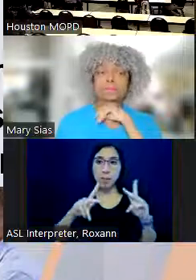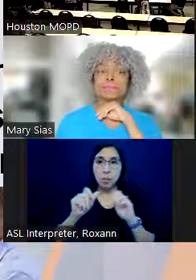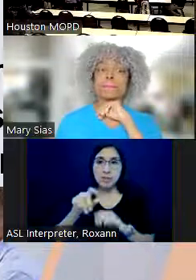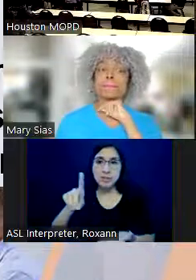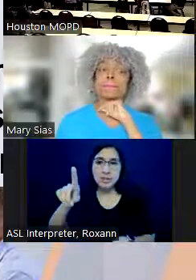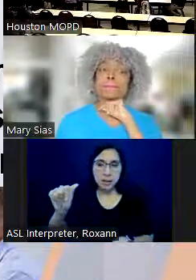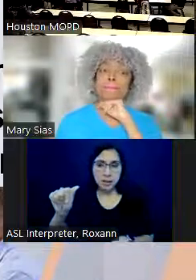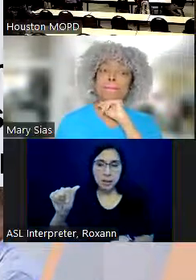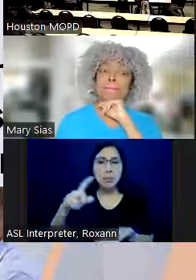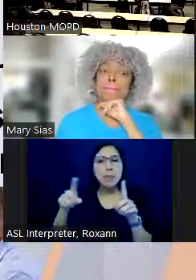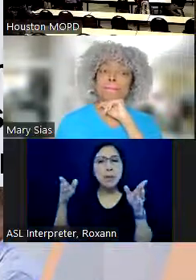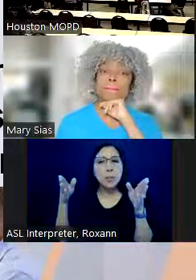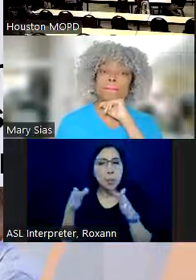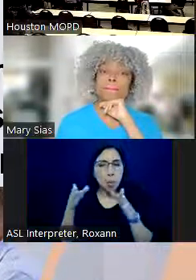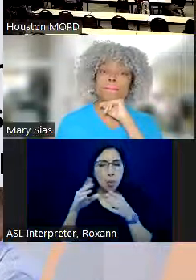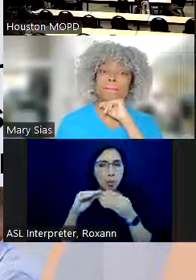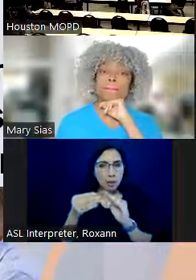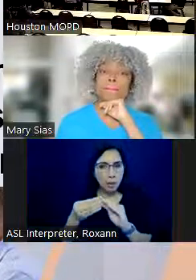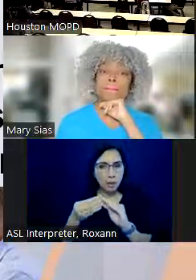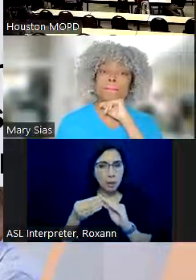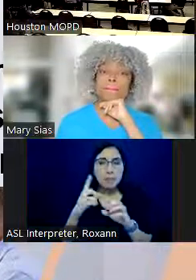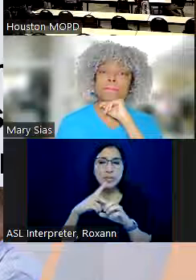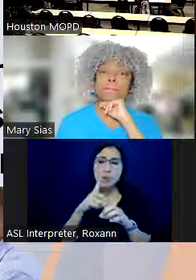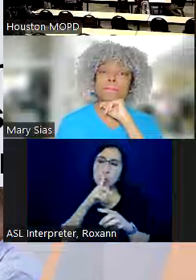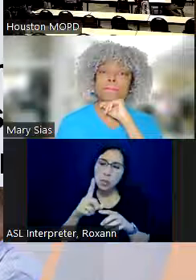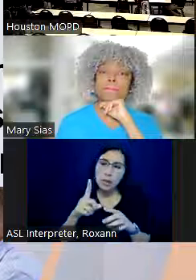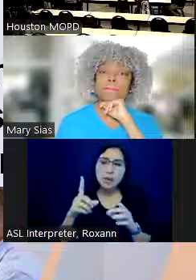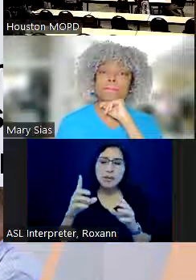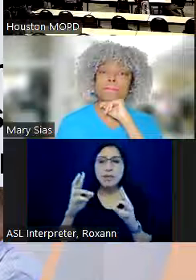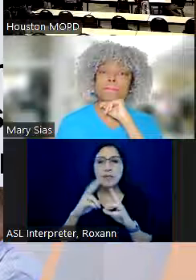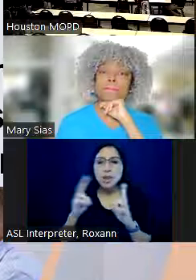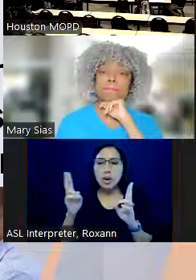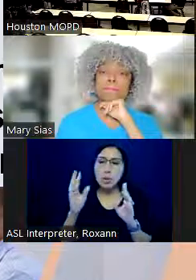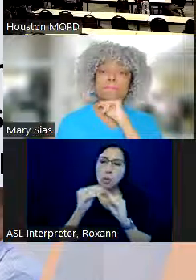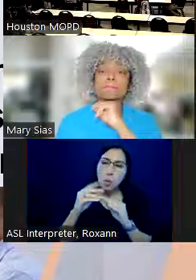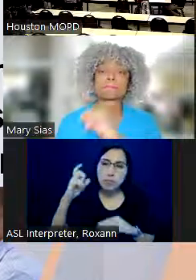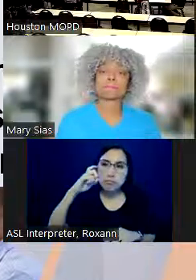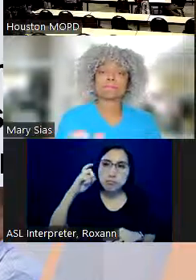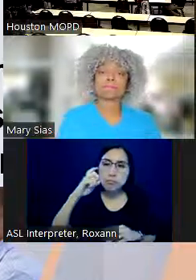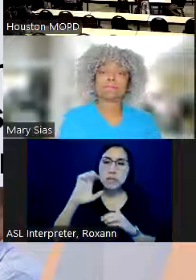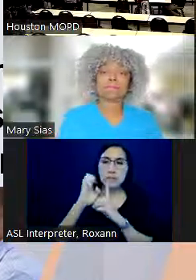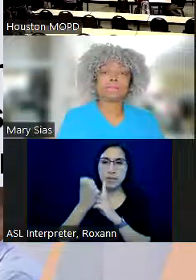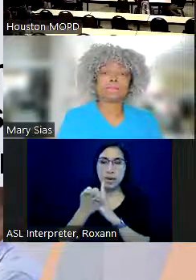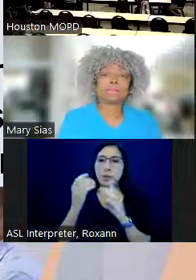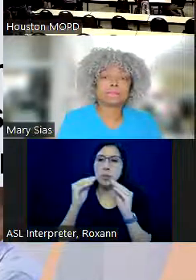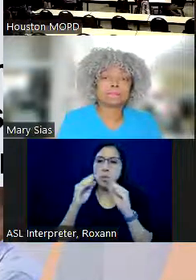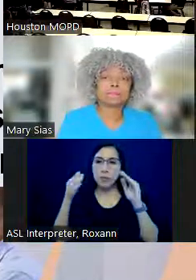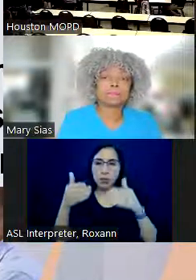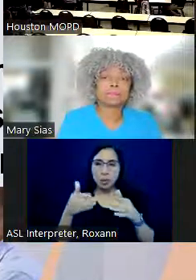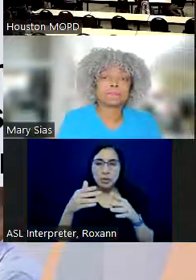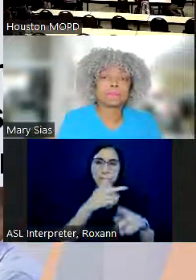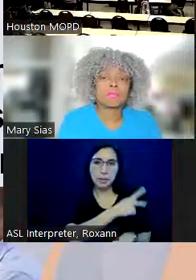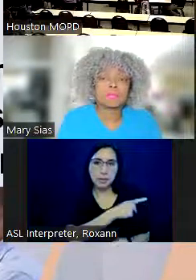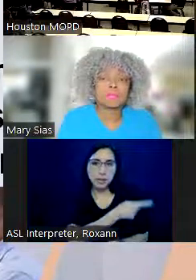So wouldn't it be a neurotypical environment? It needs to do more of the modification than those with